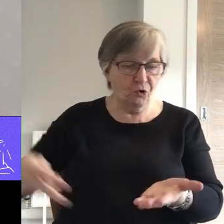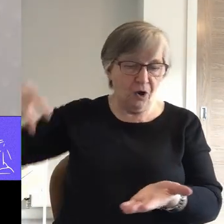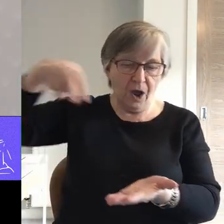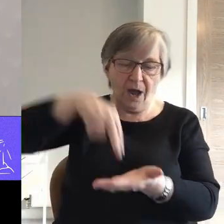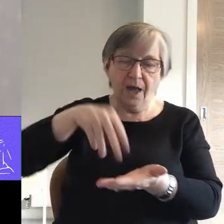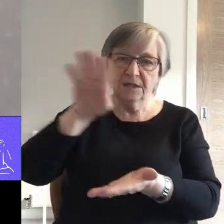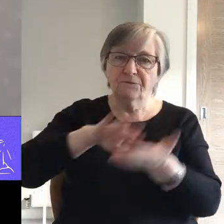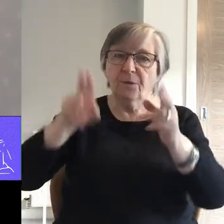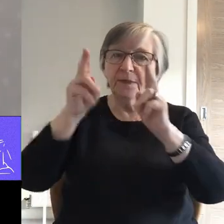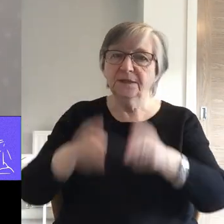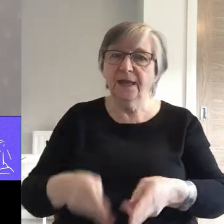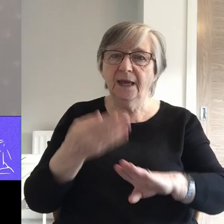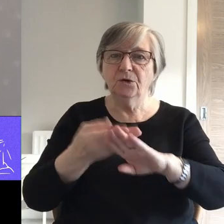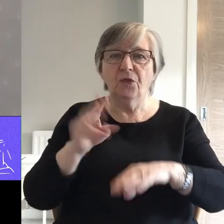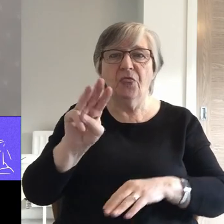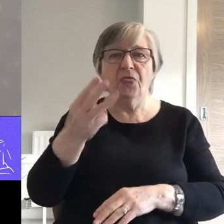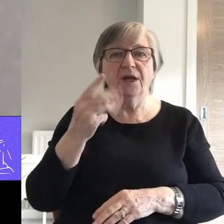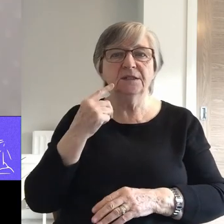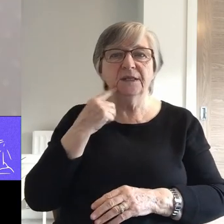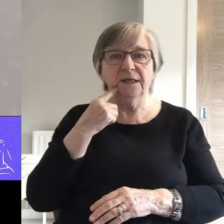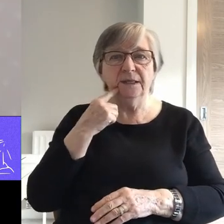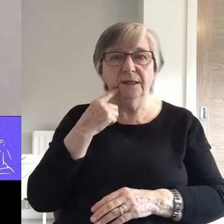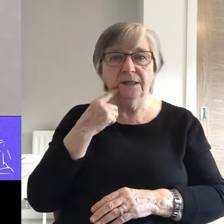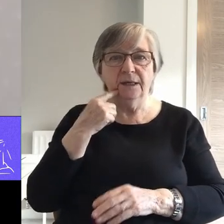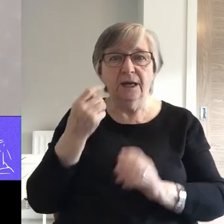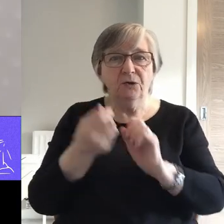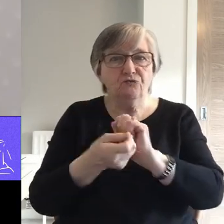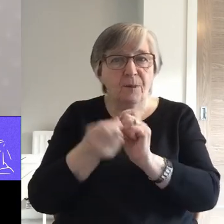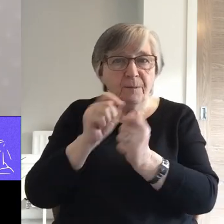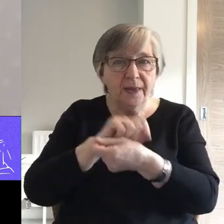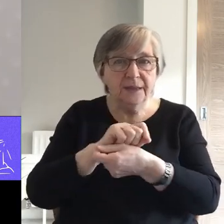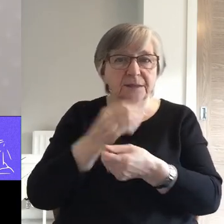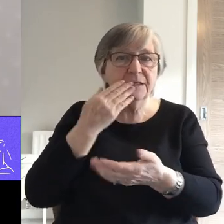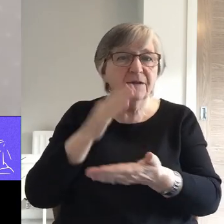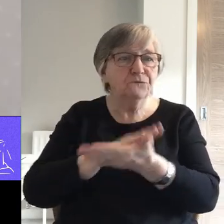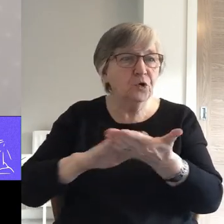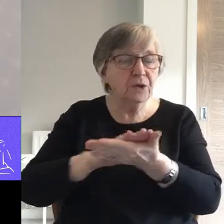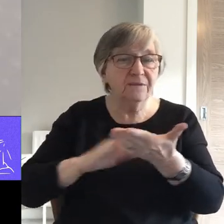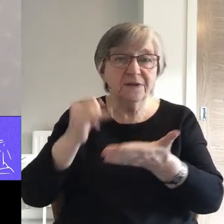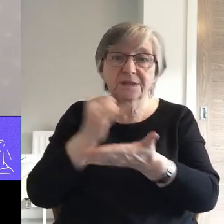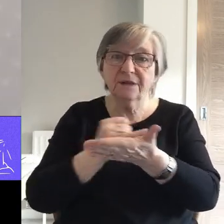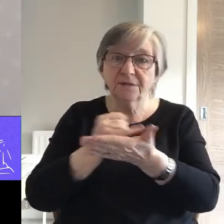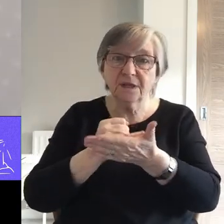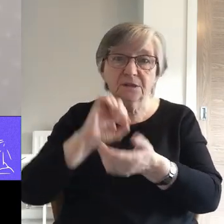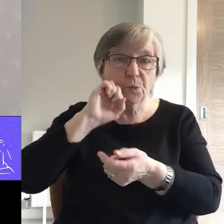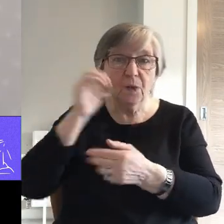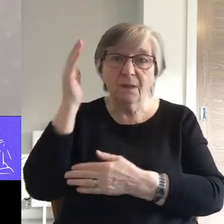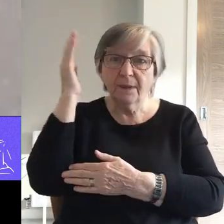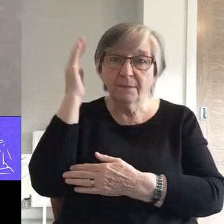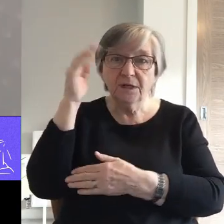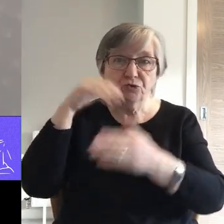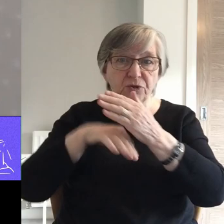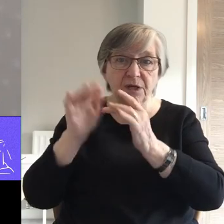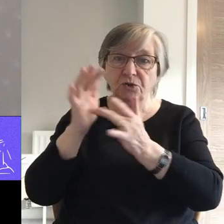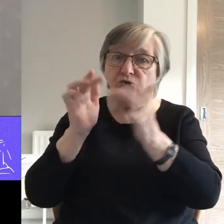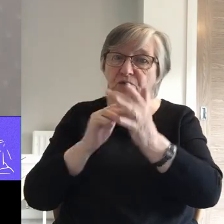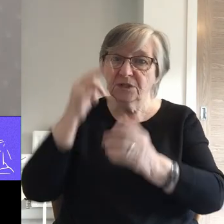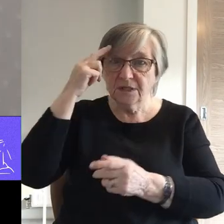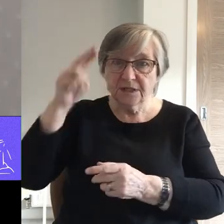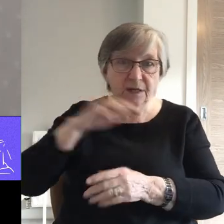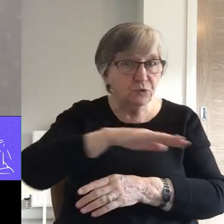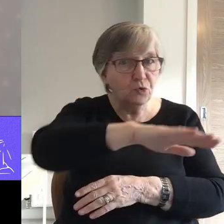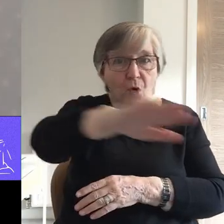the third day. And repentance for the forgiveness of sins will be preached in his name to all